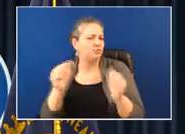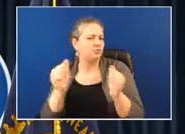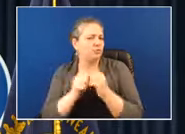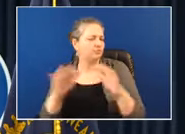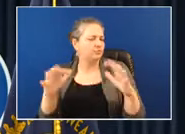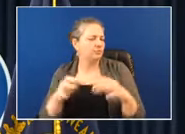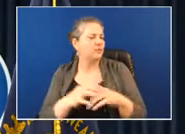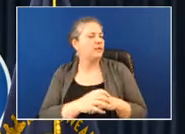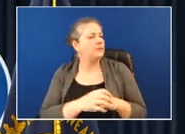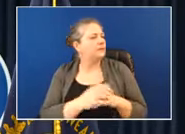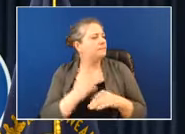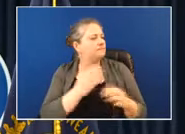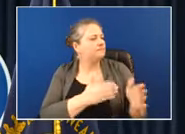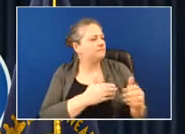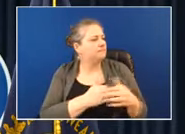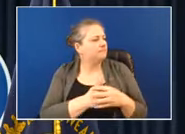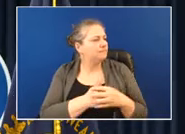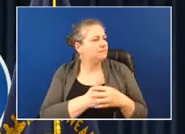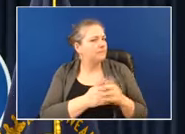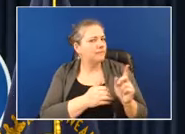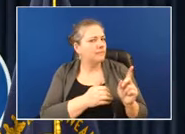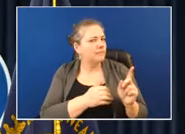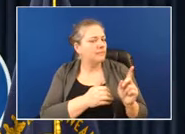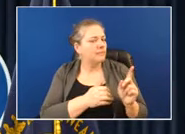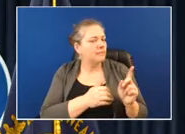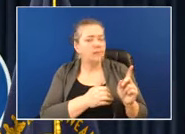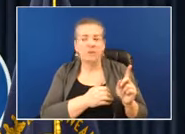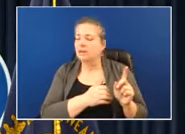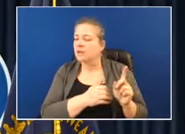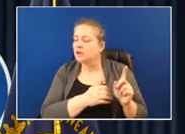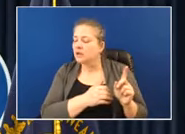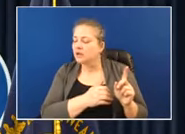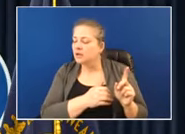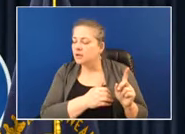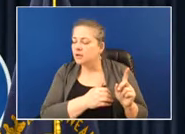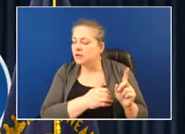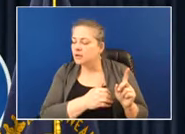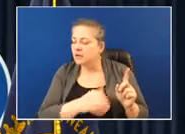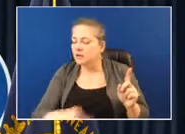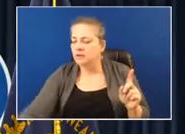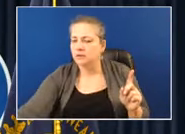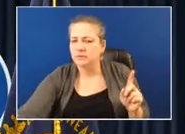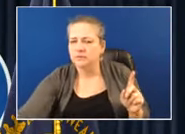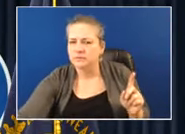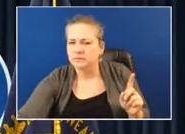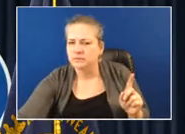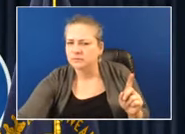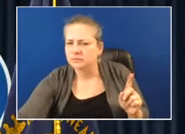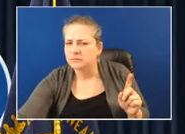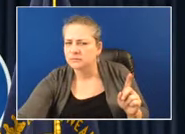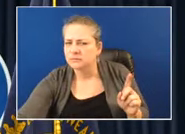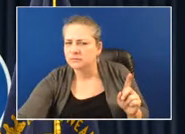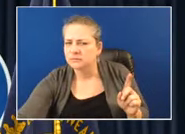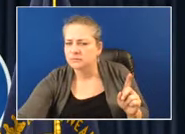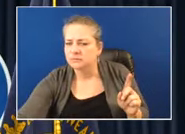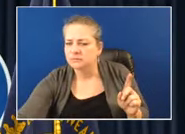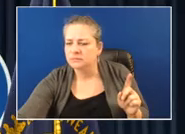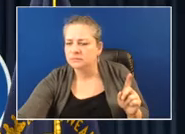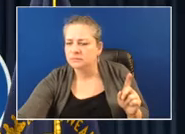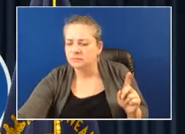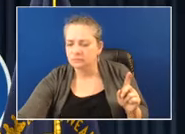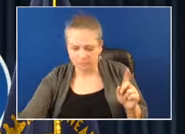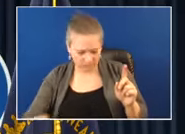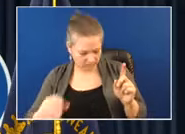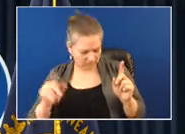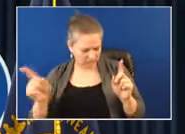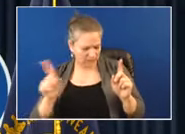Oh, hi. Are we truly in an endemic phase of this pandemic? And I'm also curious if on this